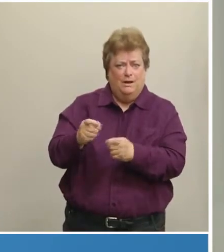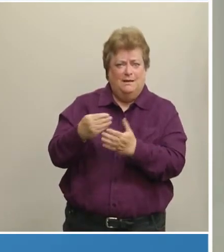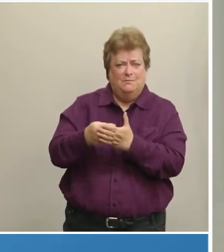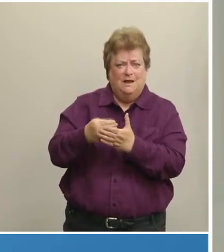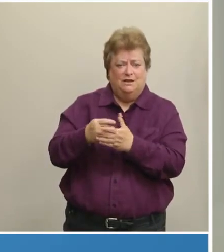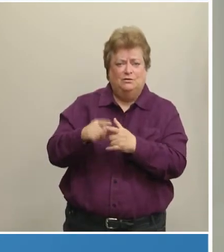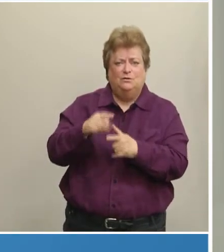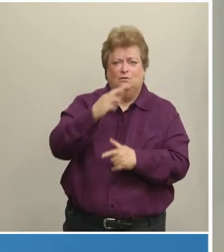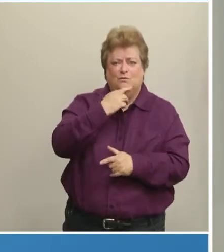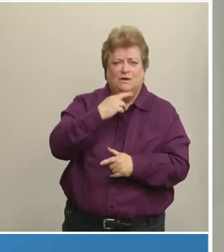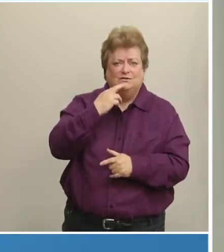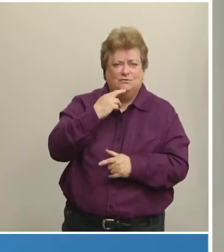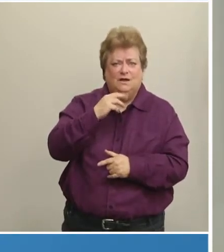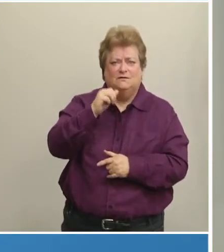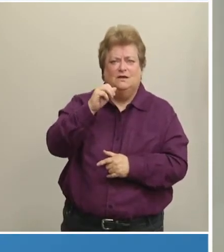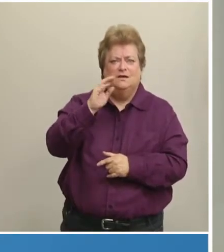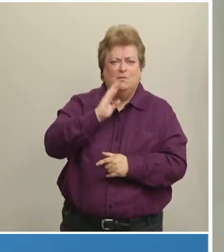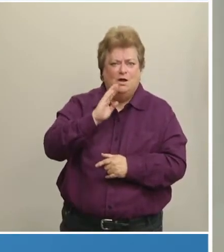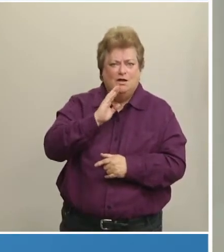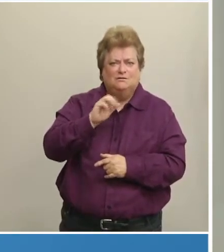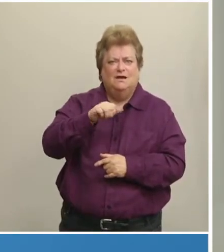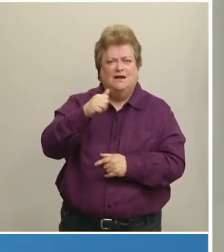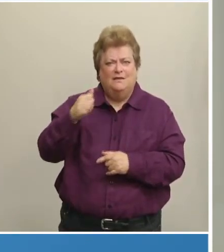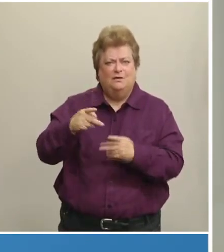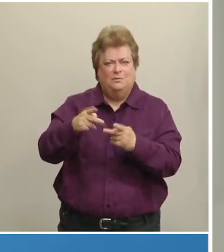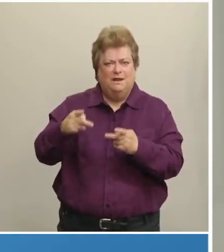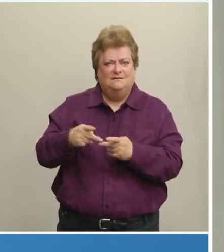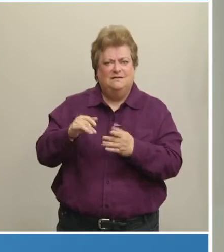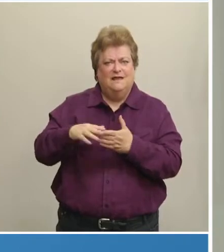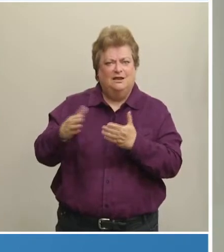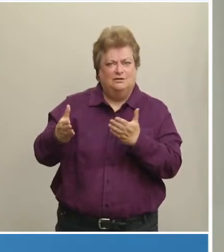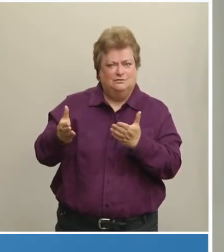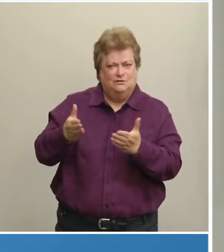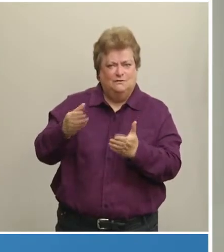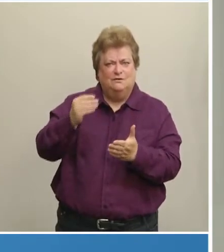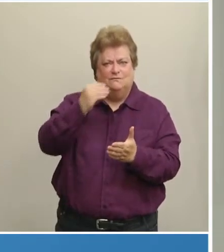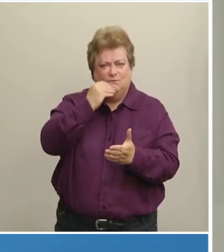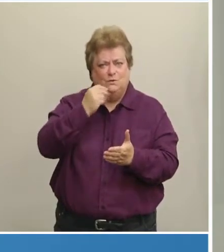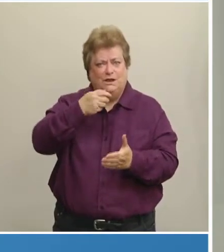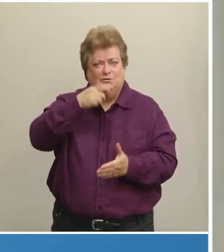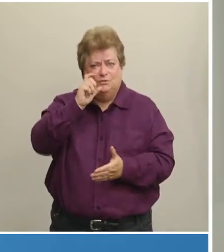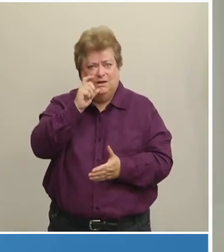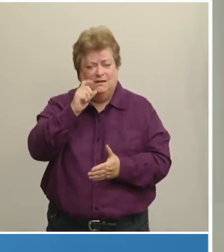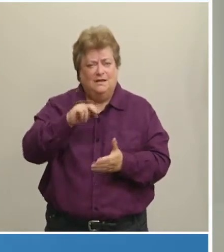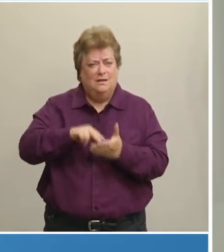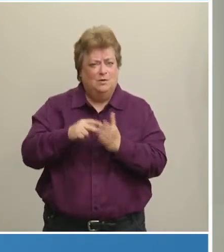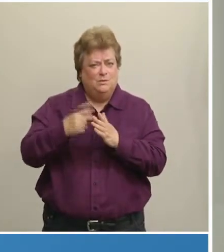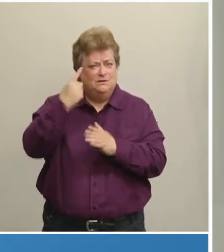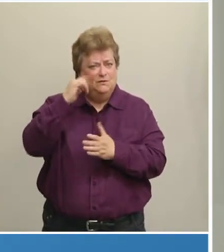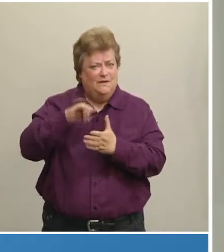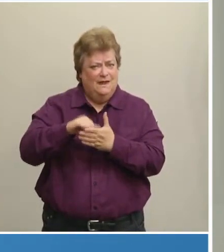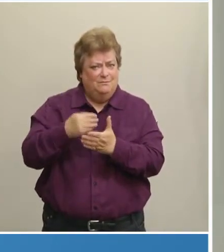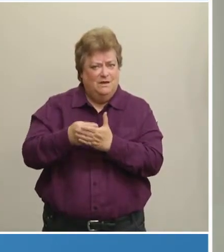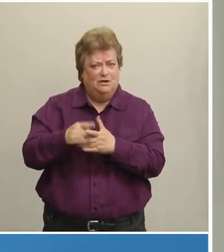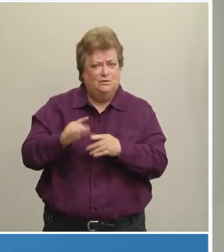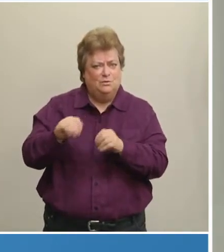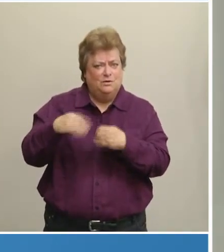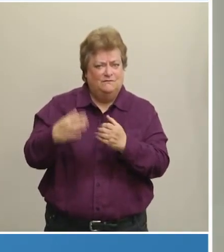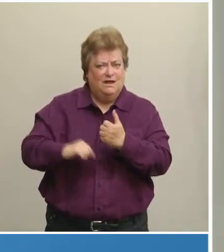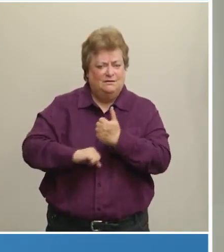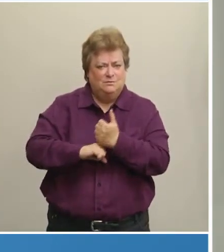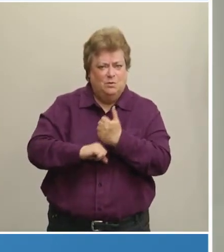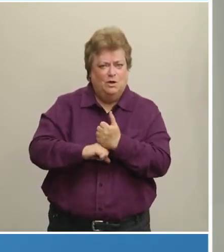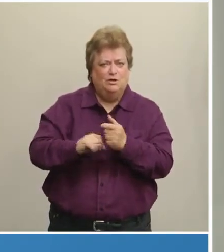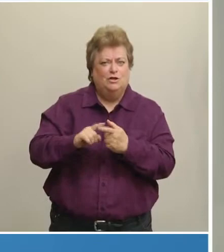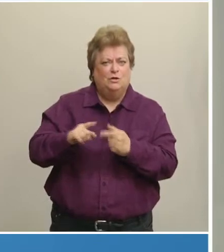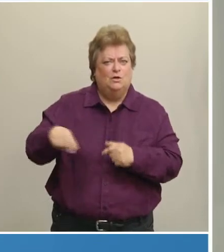to restaurants, bars, and other similar places of business that serve food or drink. The purpose of this funding is to provide support to eligible